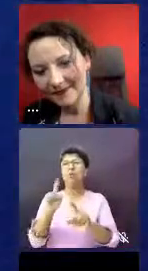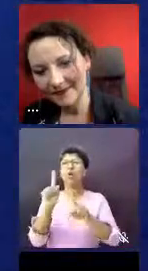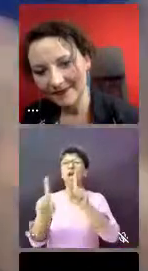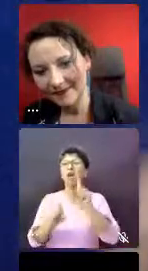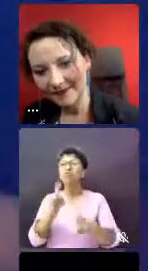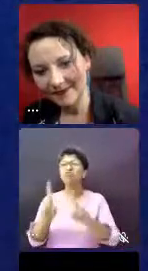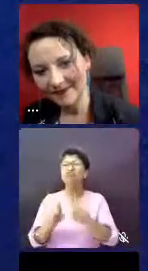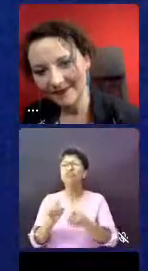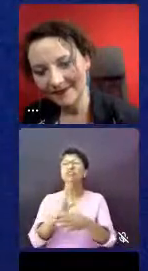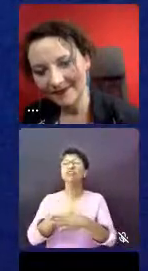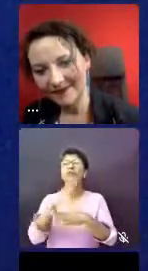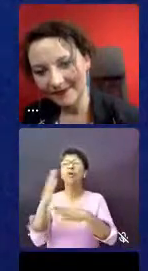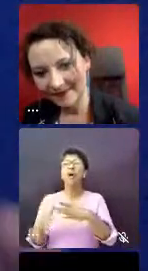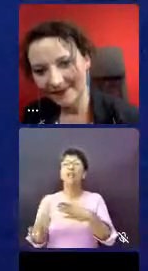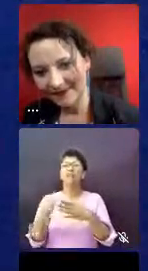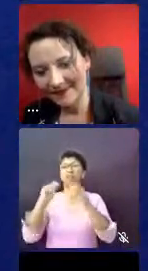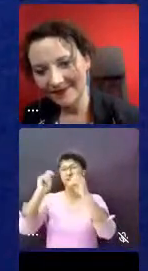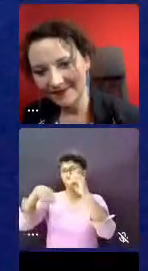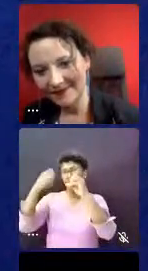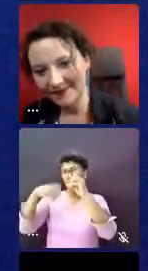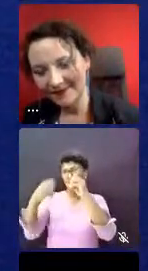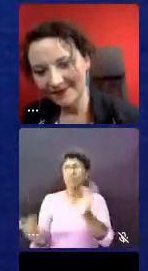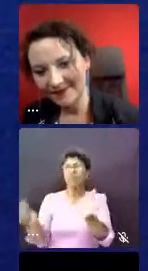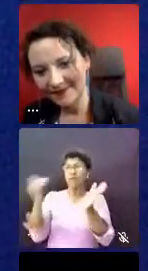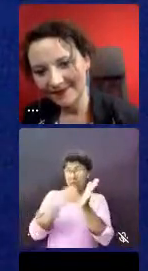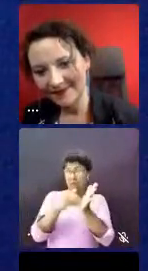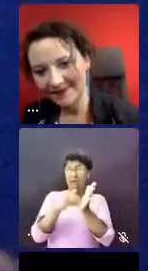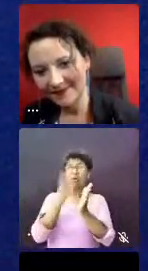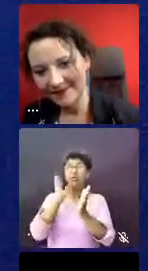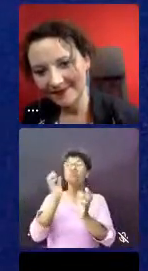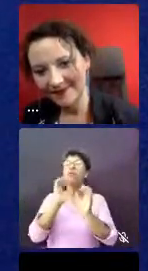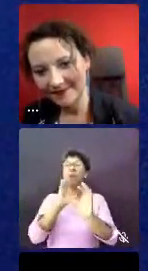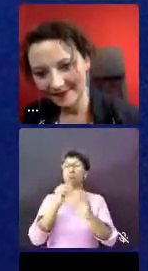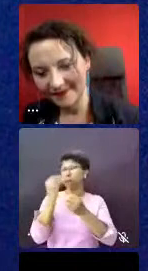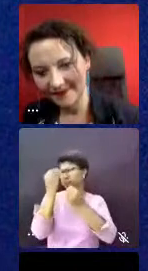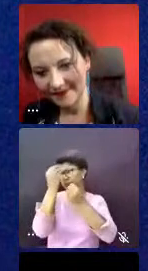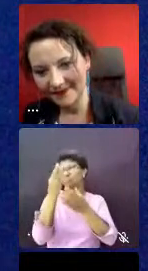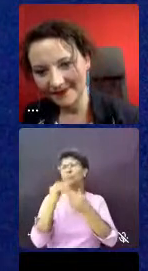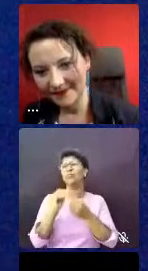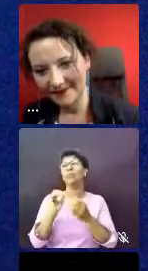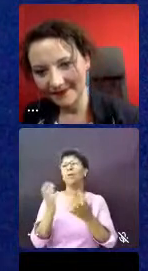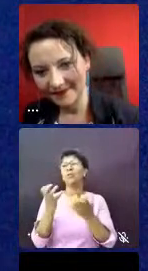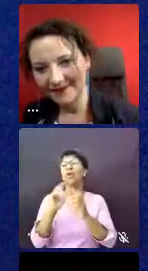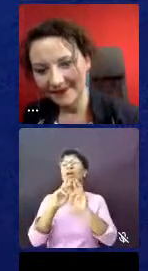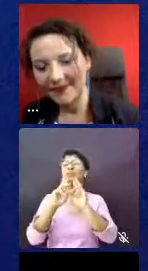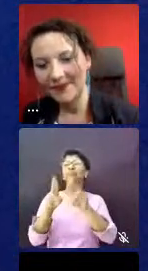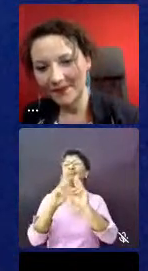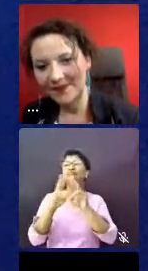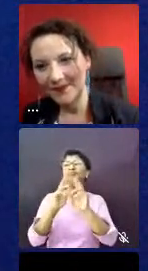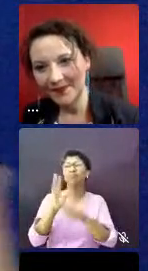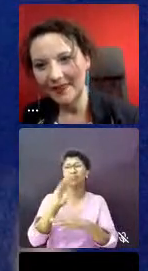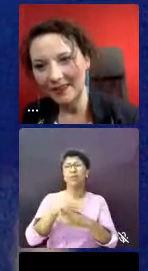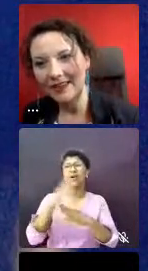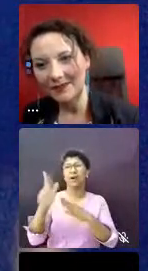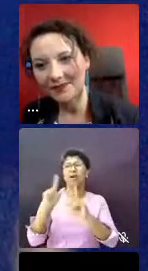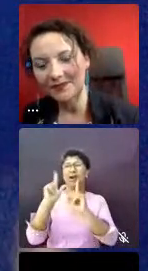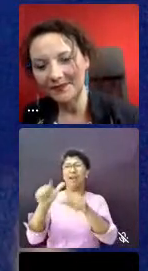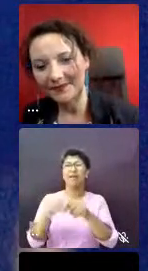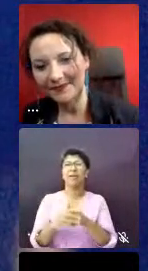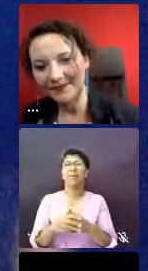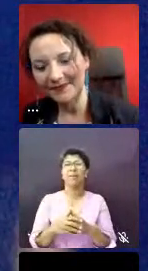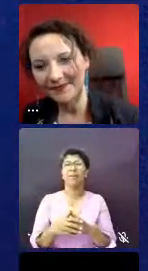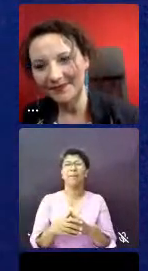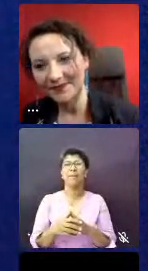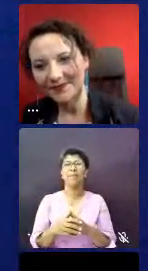questions after they watch the video all over again, and the comments are going to be available for you to answer them. It's okay. Been